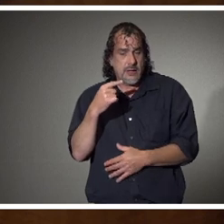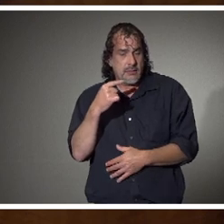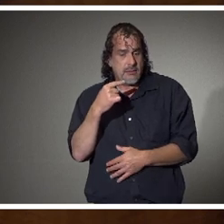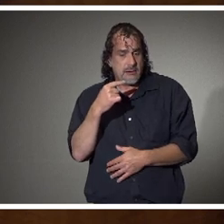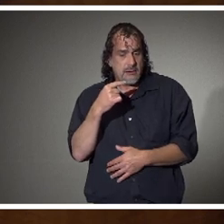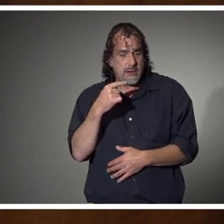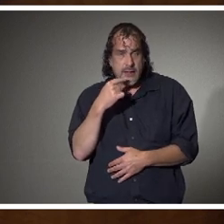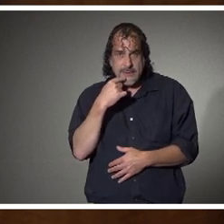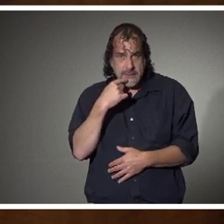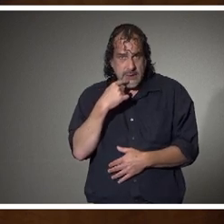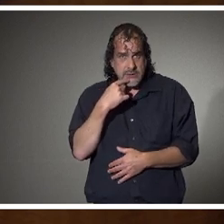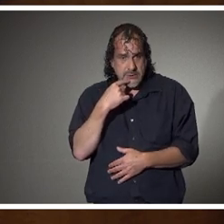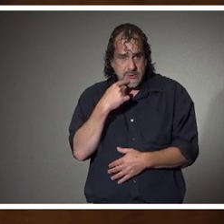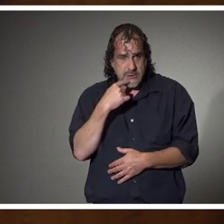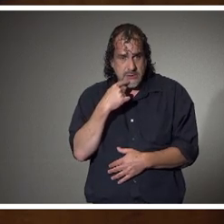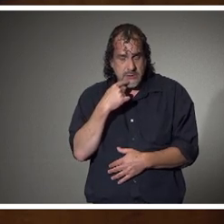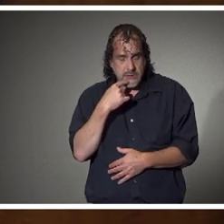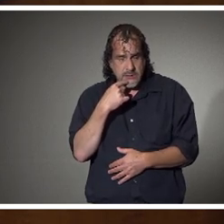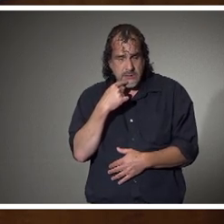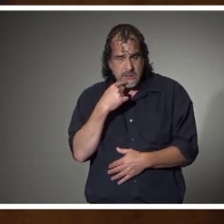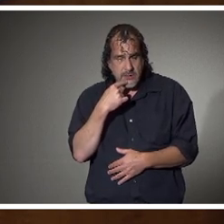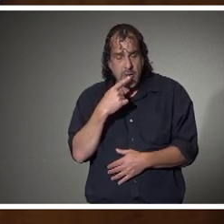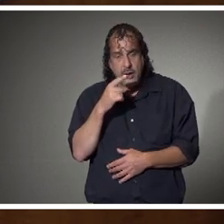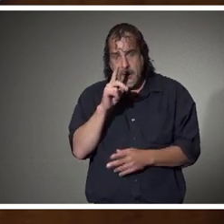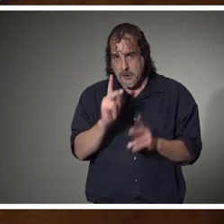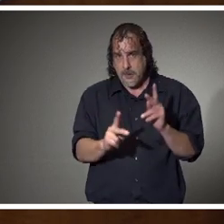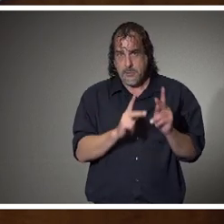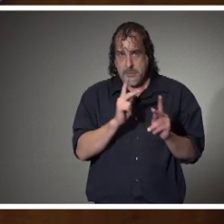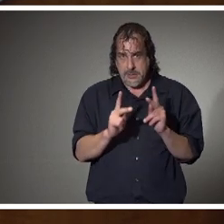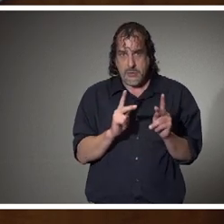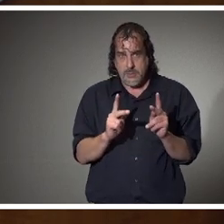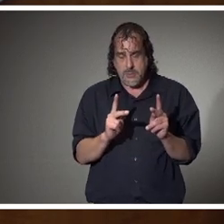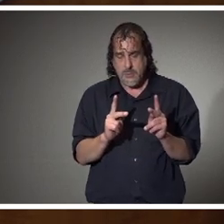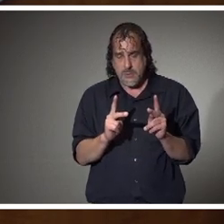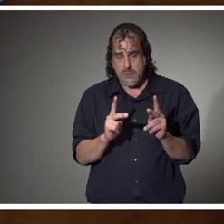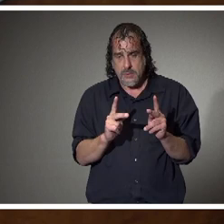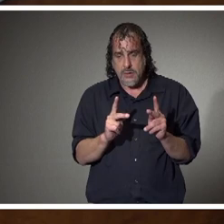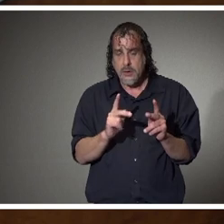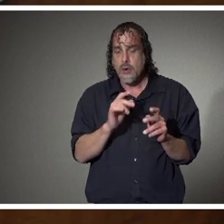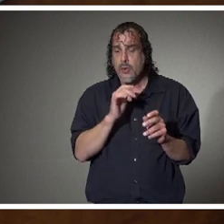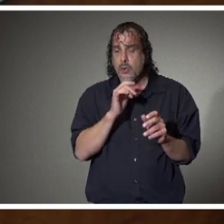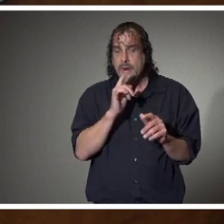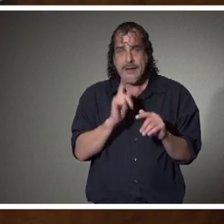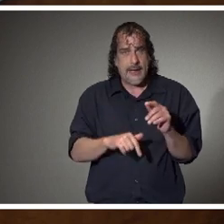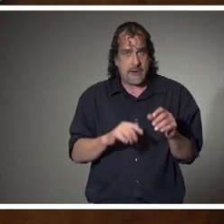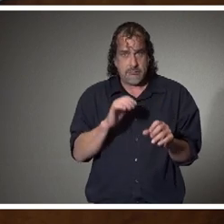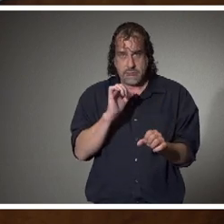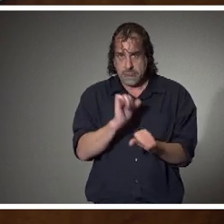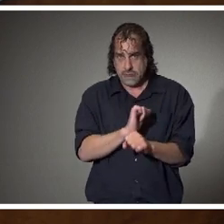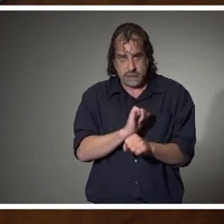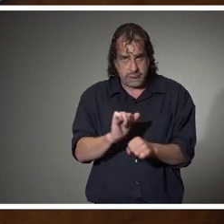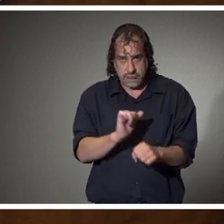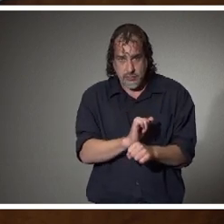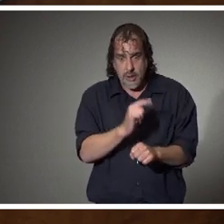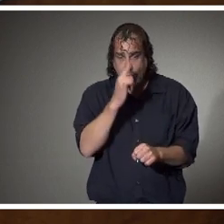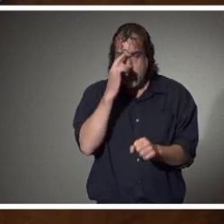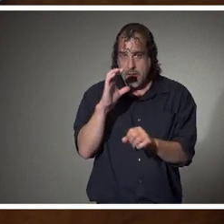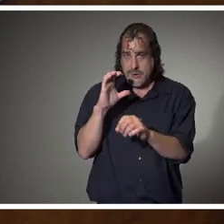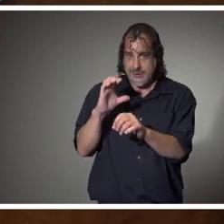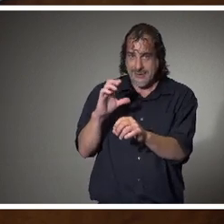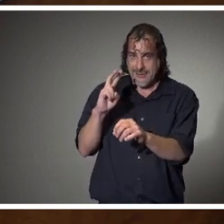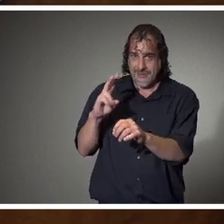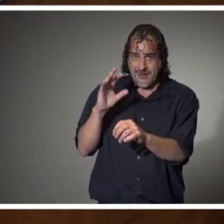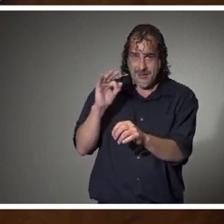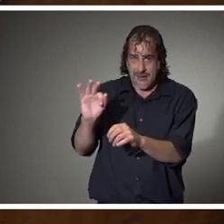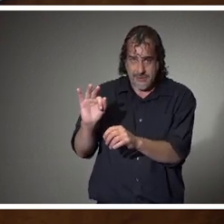does have a provision which allows for individuals who are unemployed because of COVID-19,